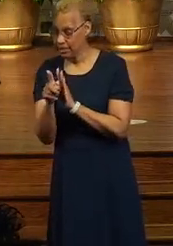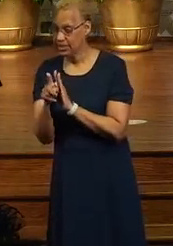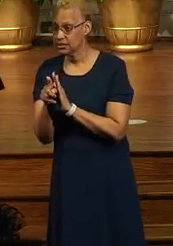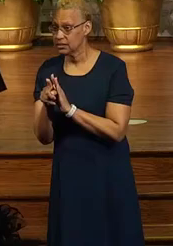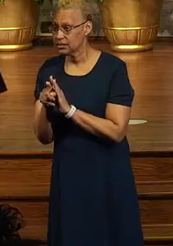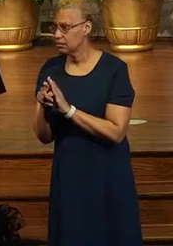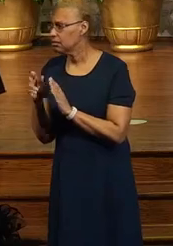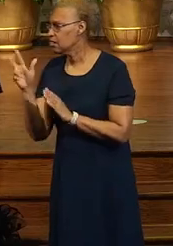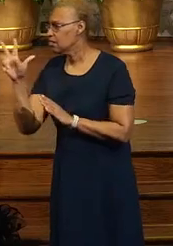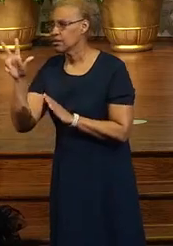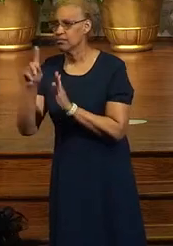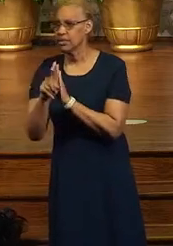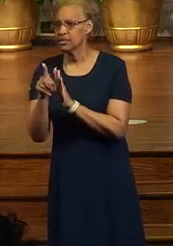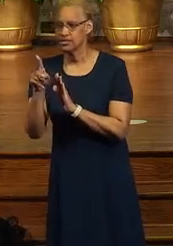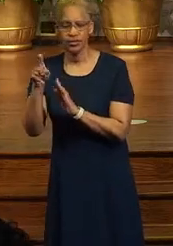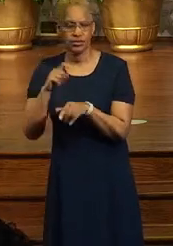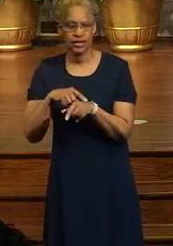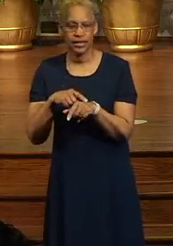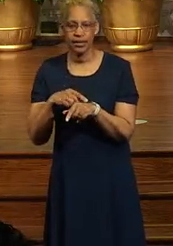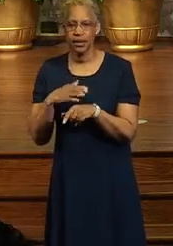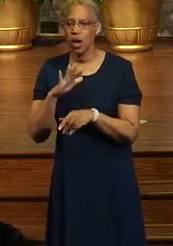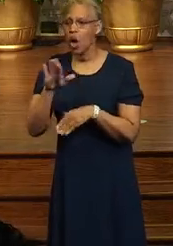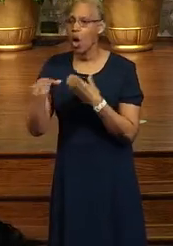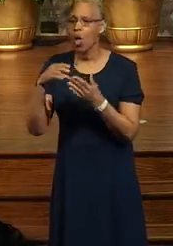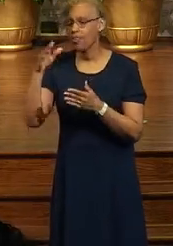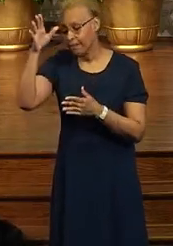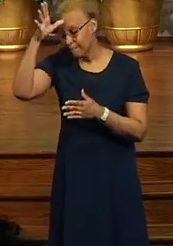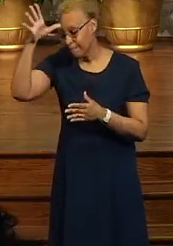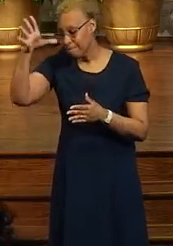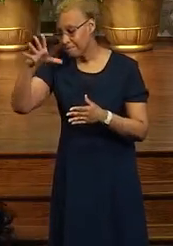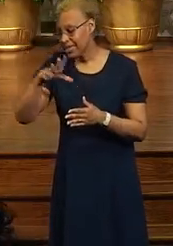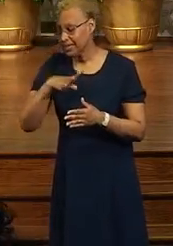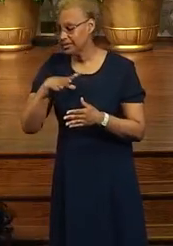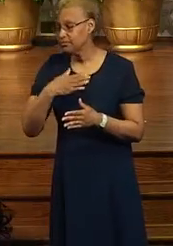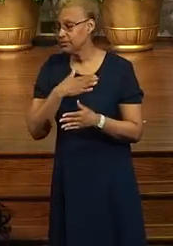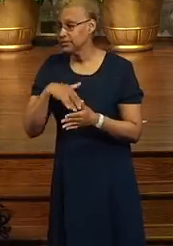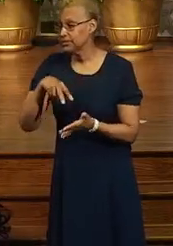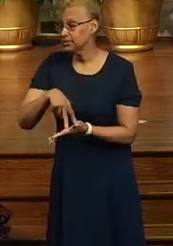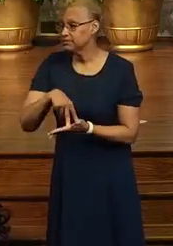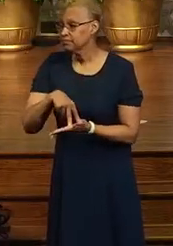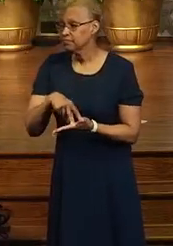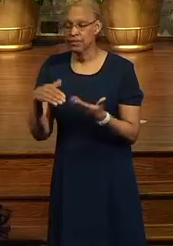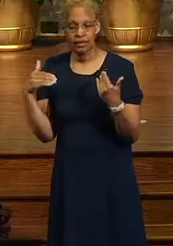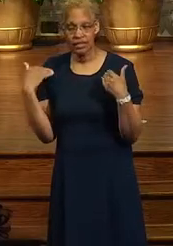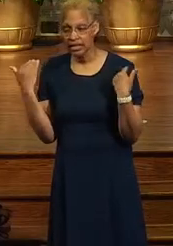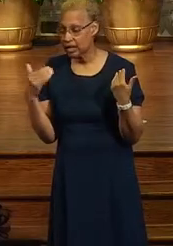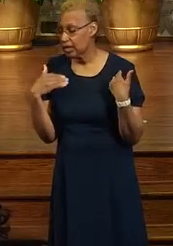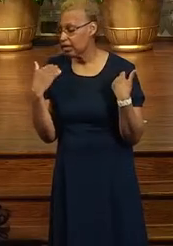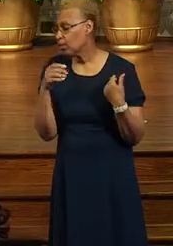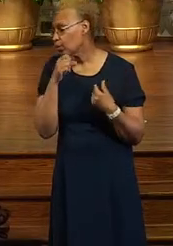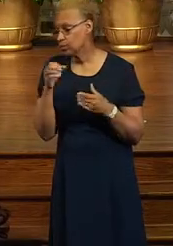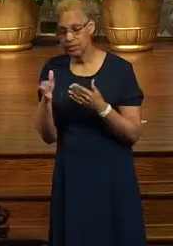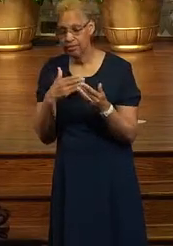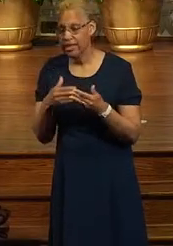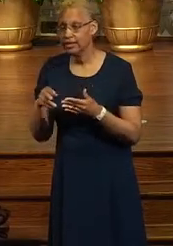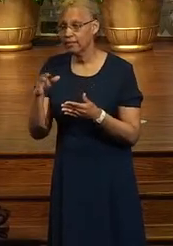have 3 minutes? I want all the men to stand. All the men, young and young at heart, all the men.